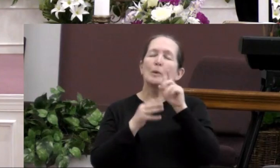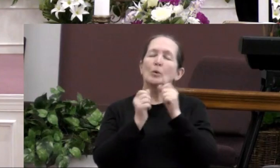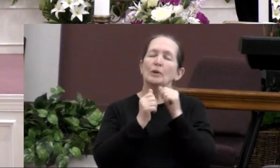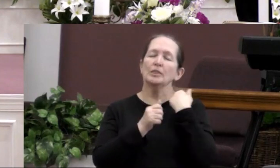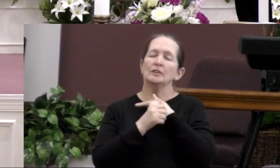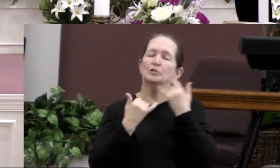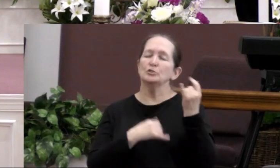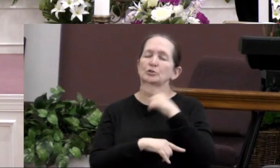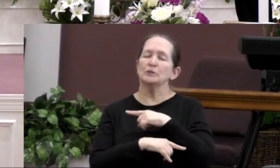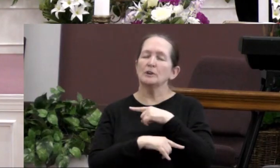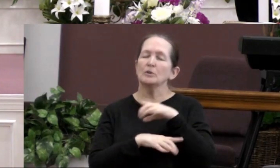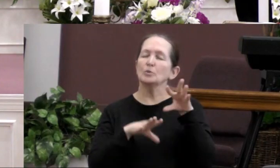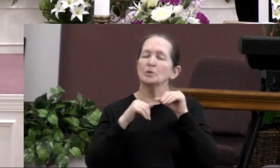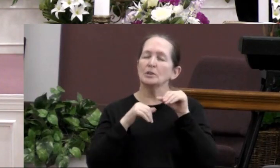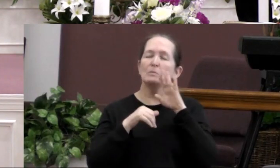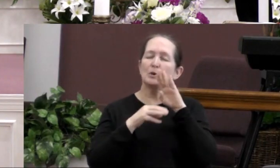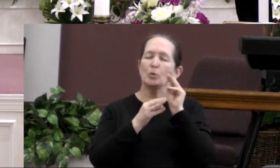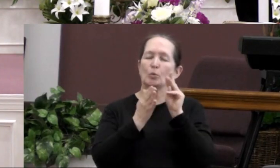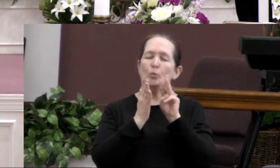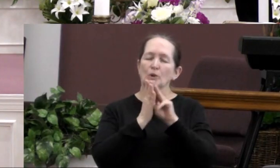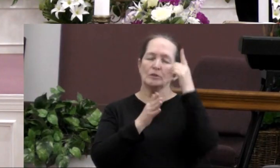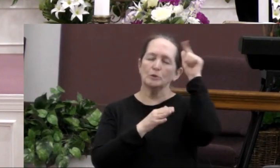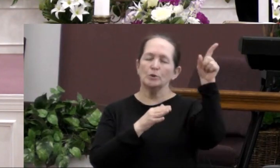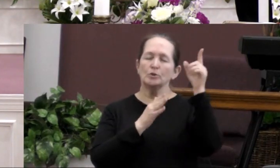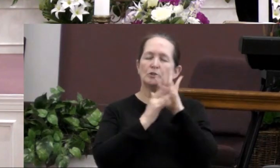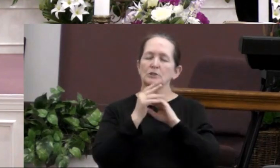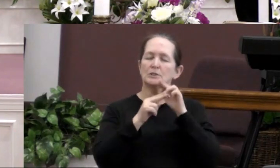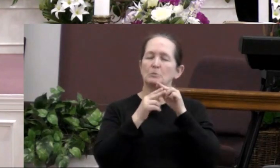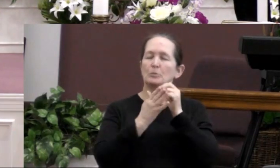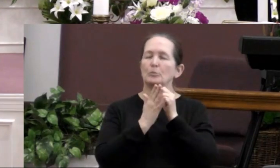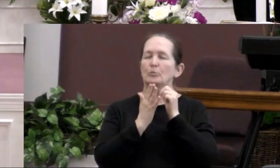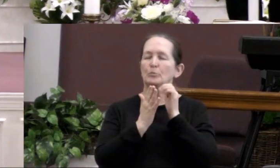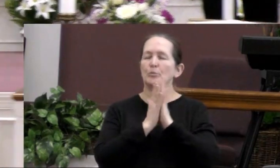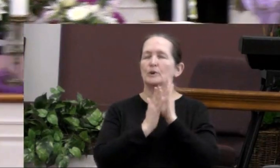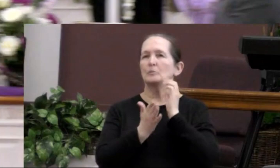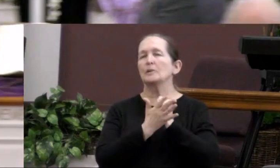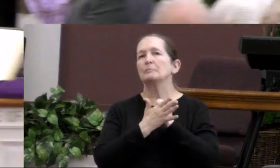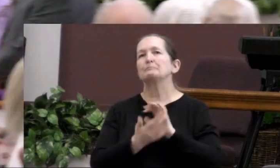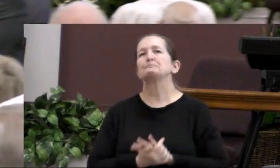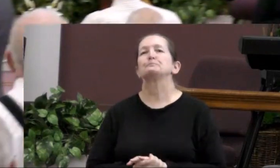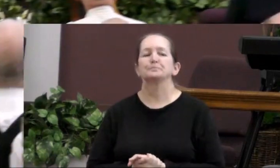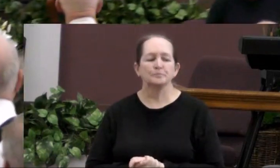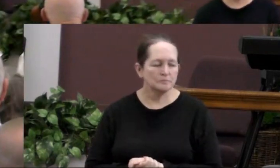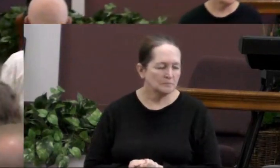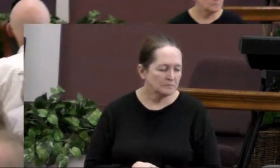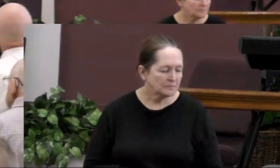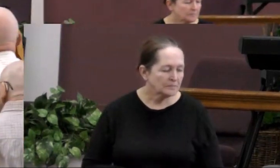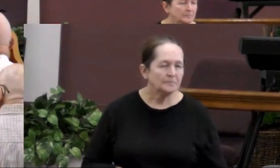Help us to be a good witness for you. It's in Jesus' name I pray. Amen.